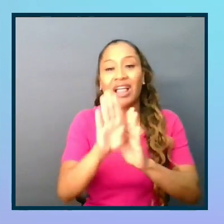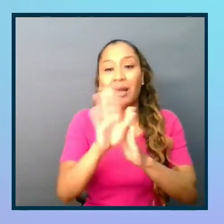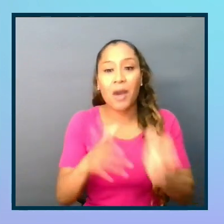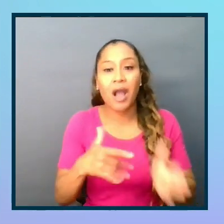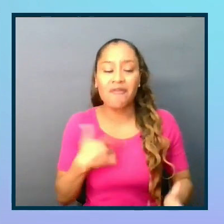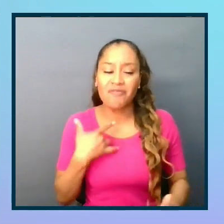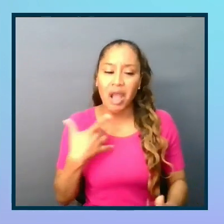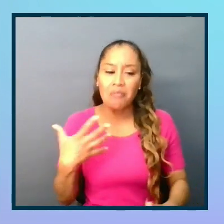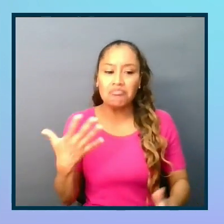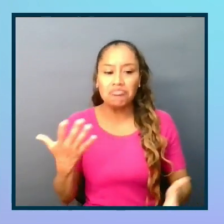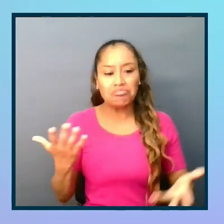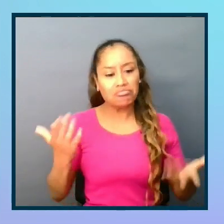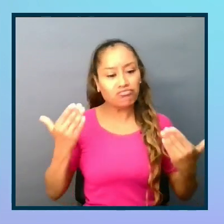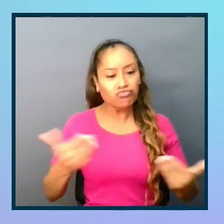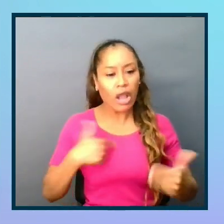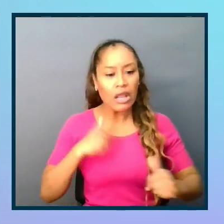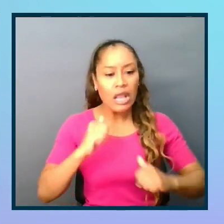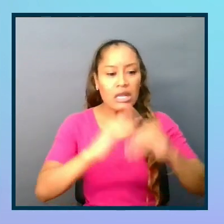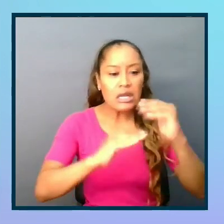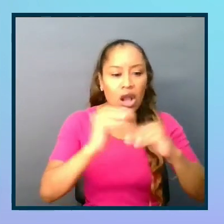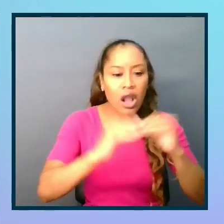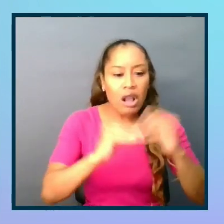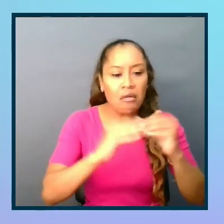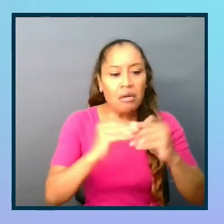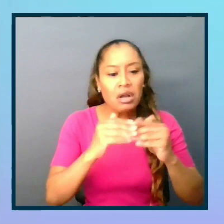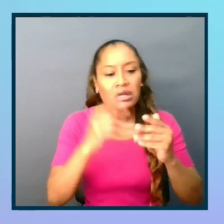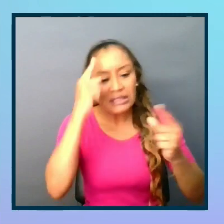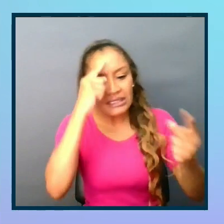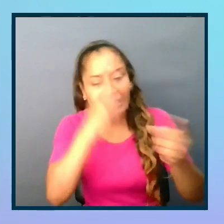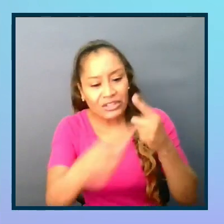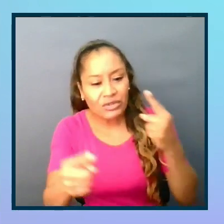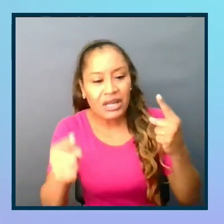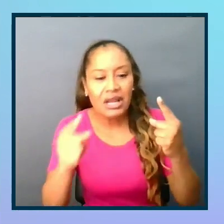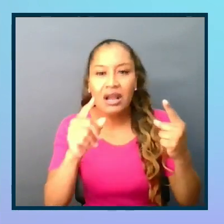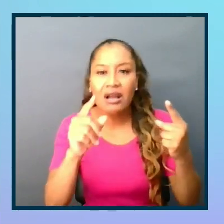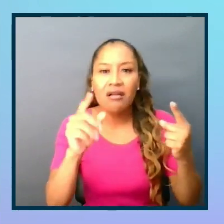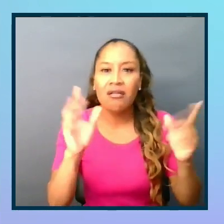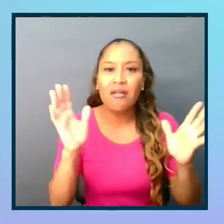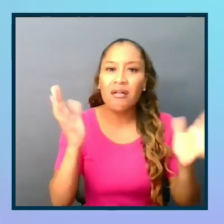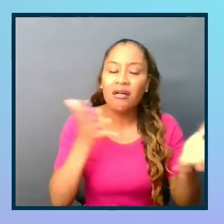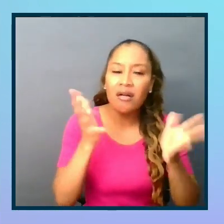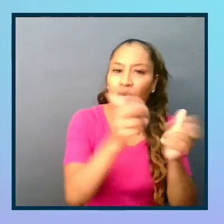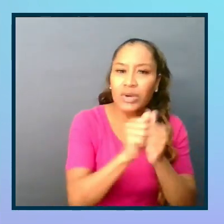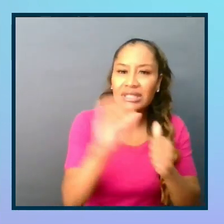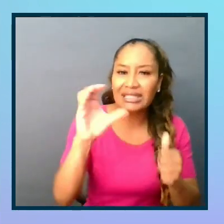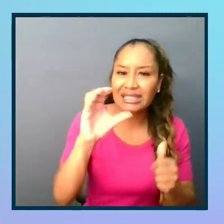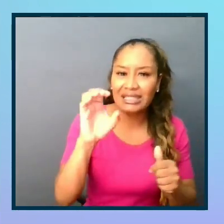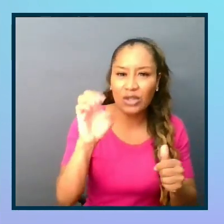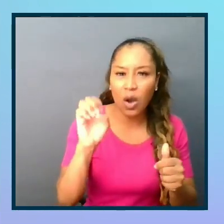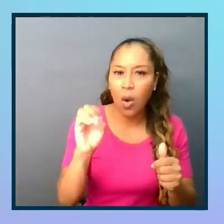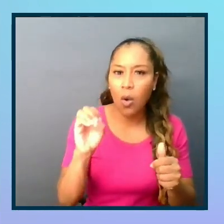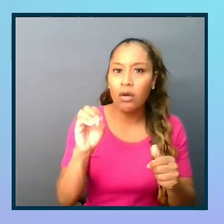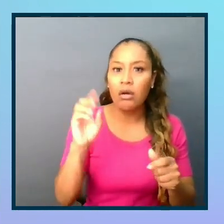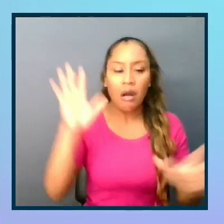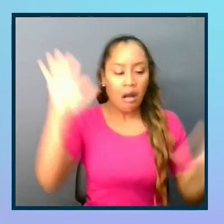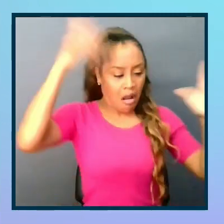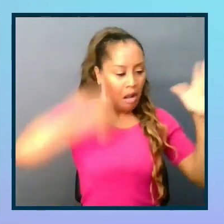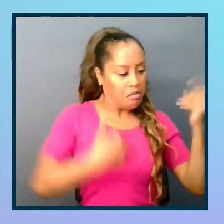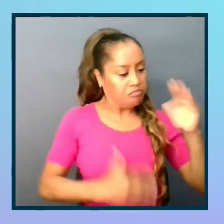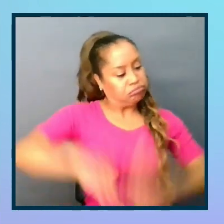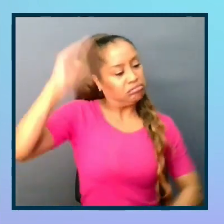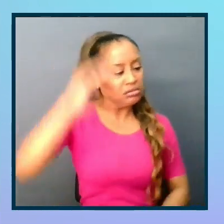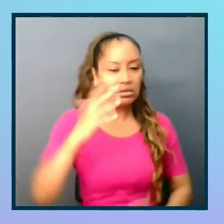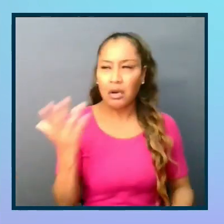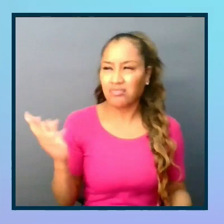comfortable disagreeing with the CEO, honestly, and that's happened. And no one's going to pull some seniority card on you. No one's going